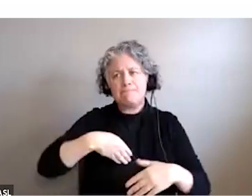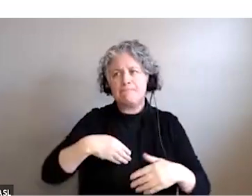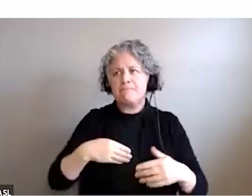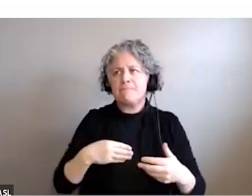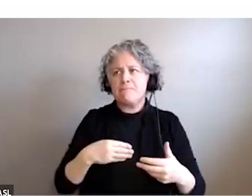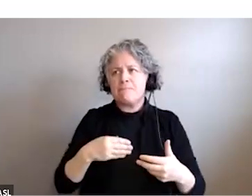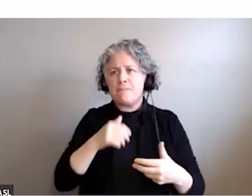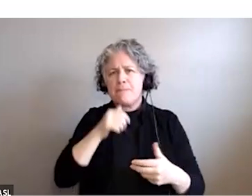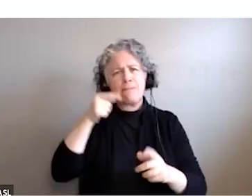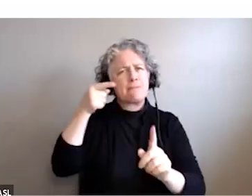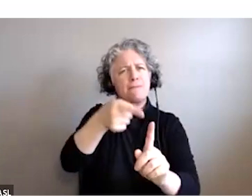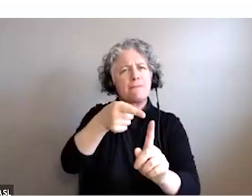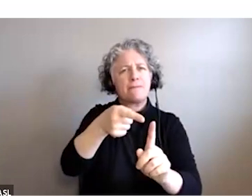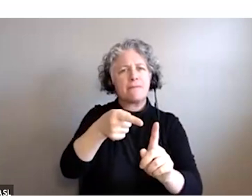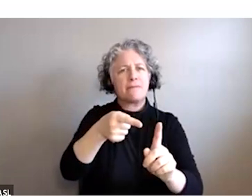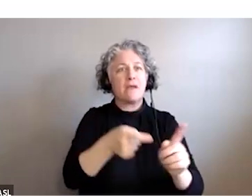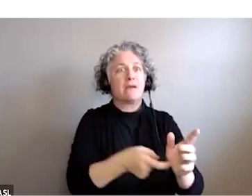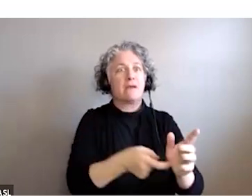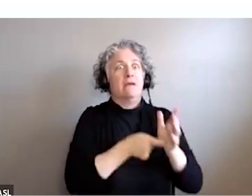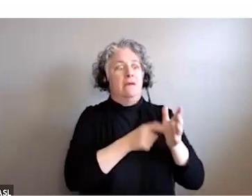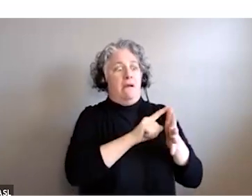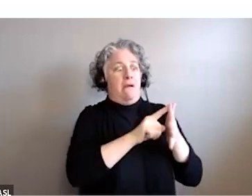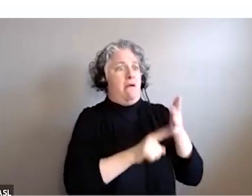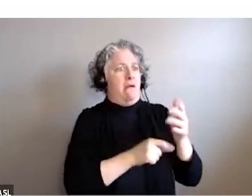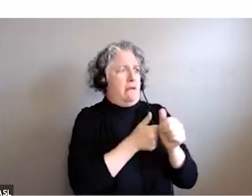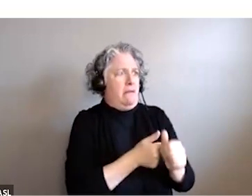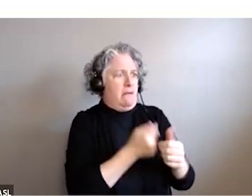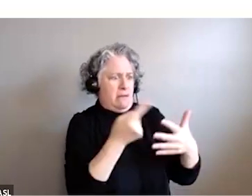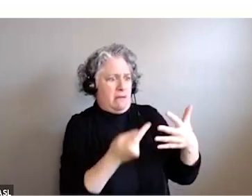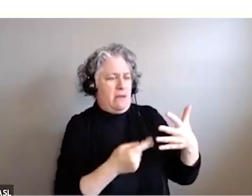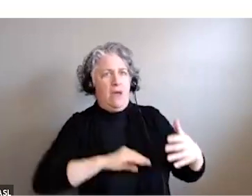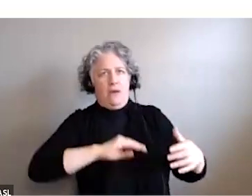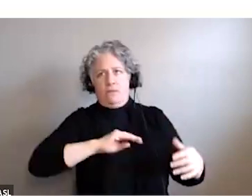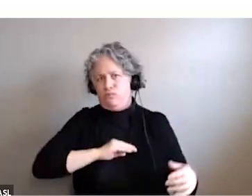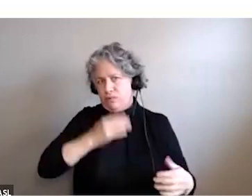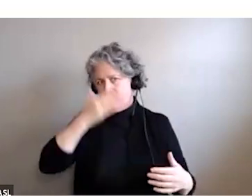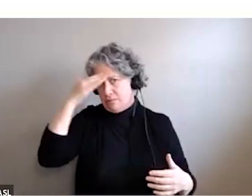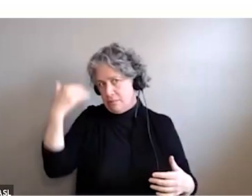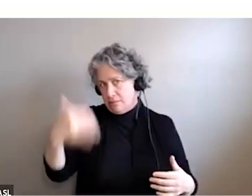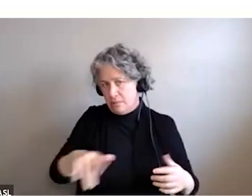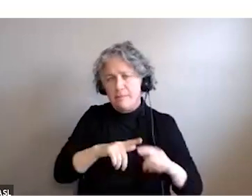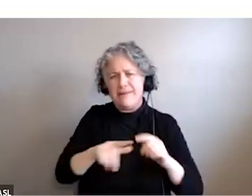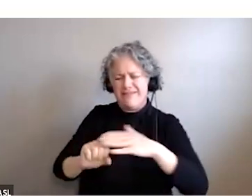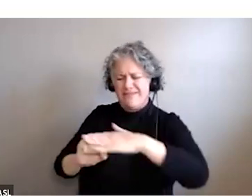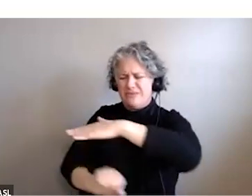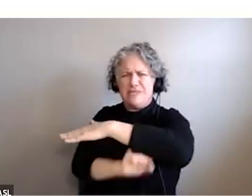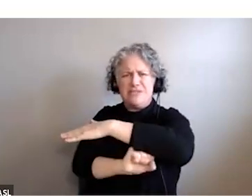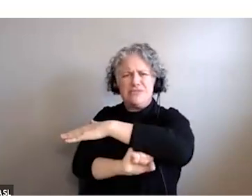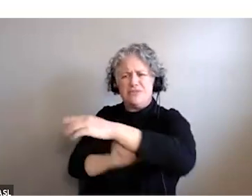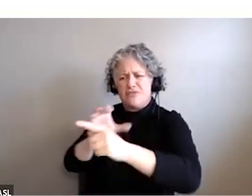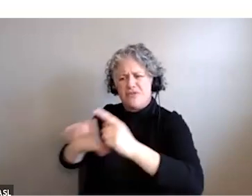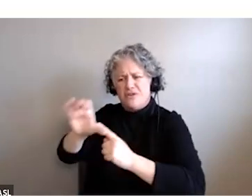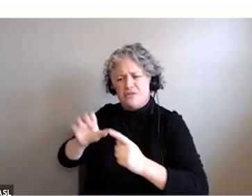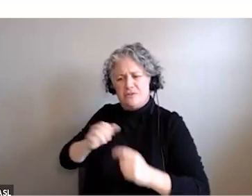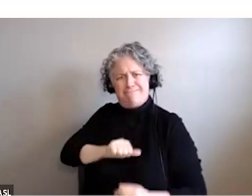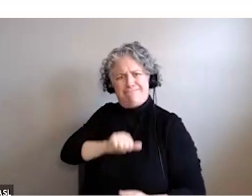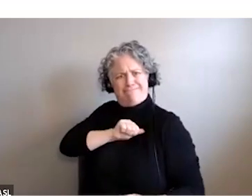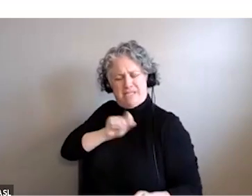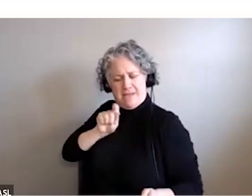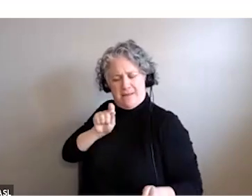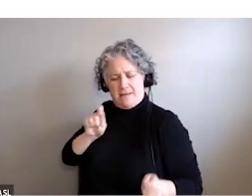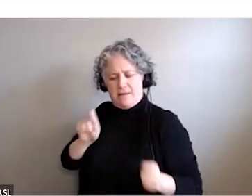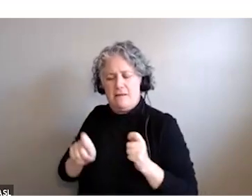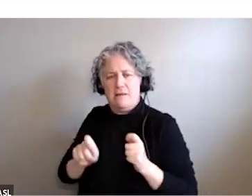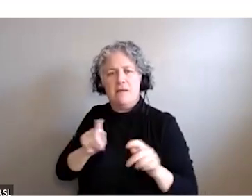just about those compliance pieces, but it's also about creating that foundational culture where people